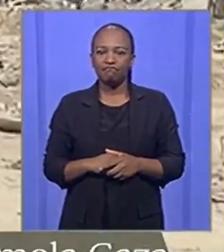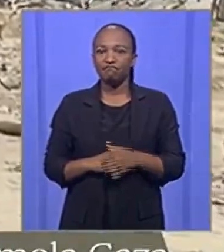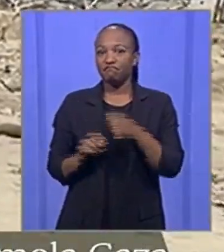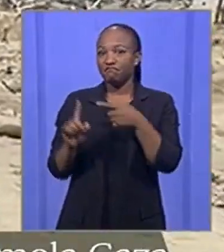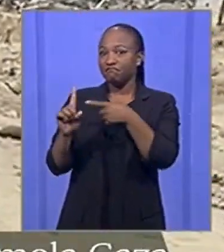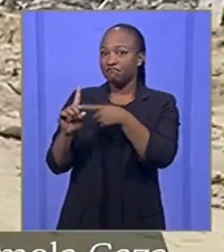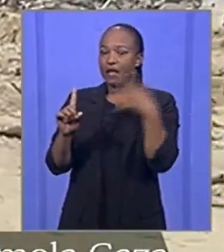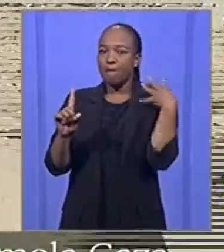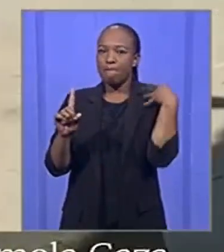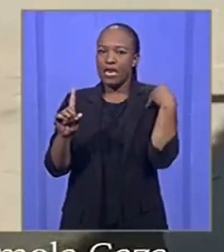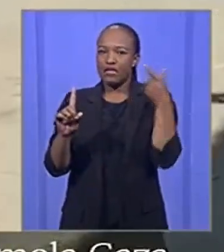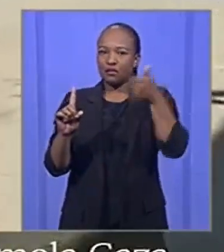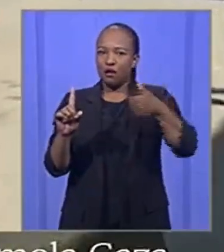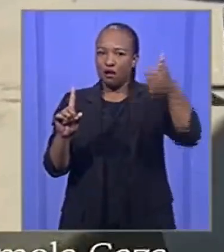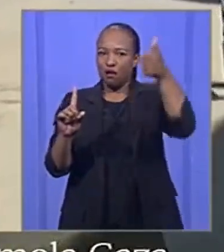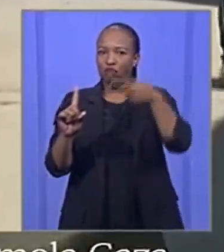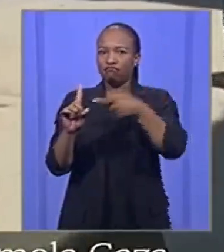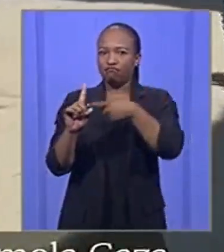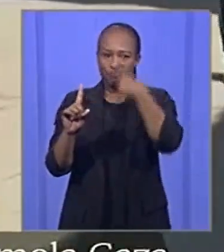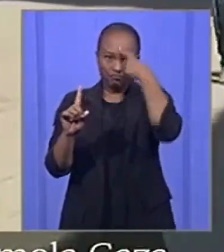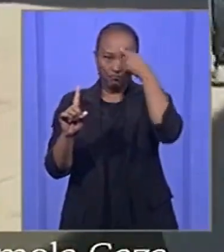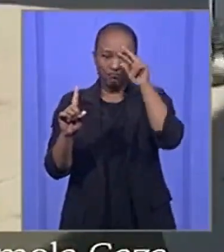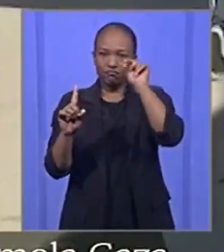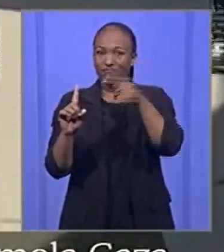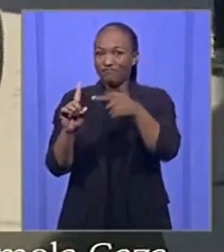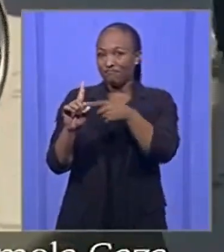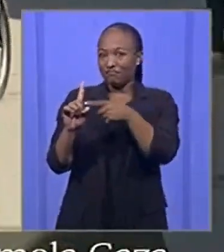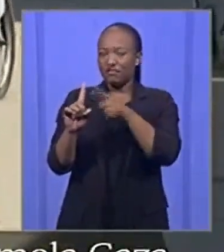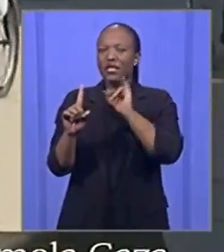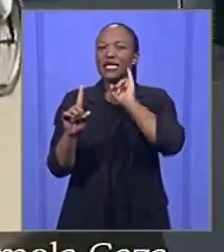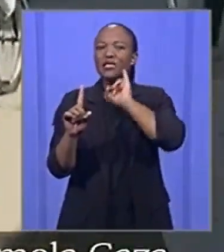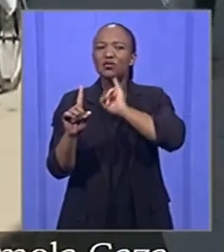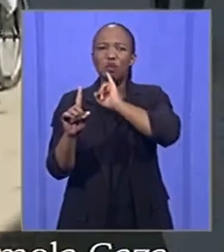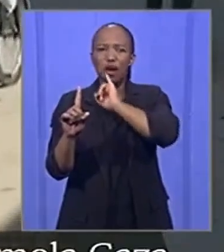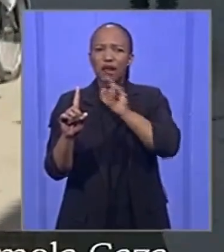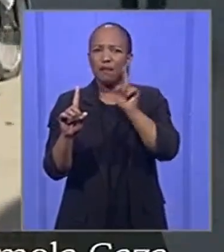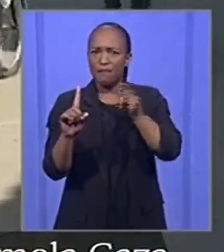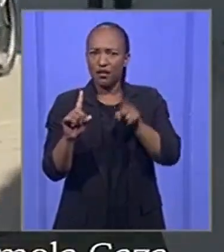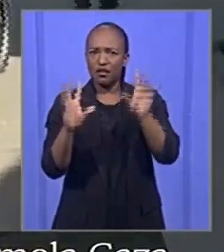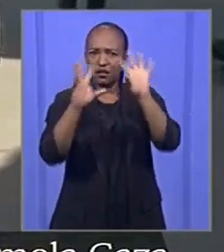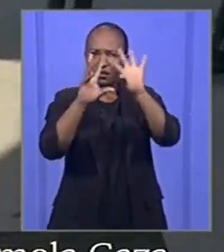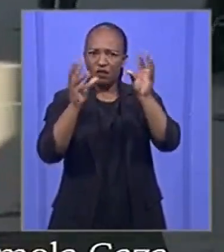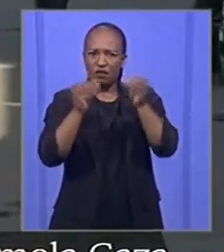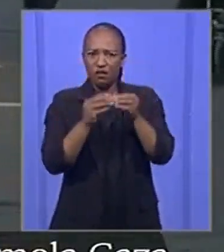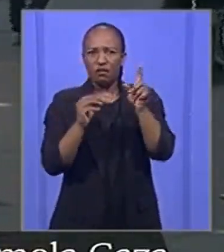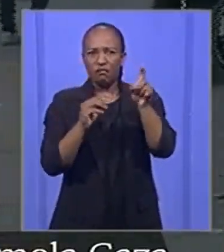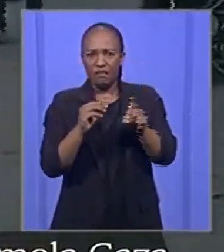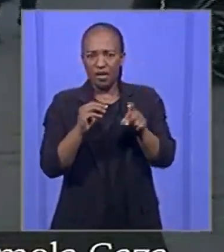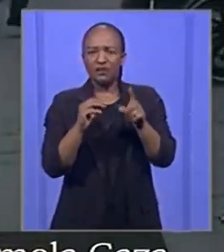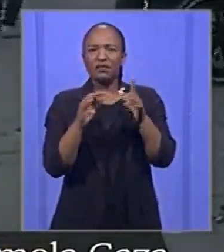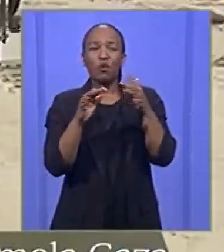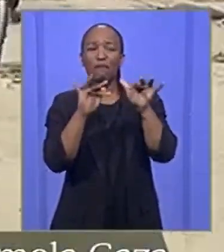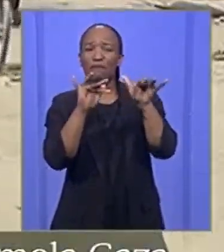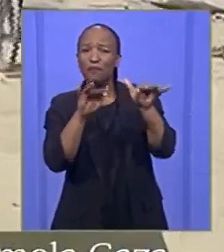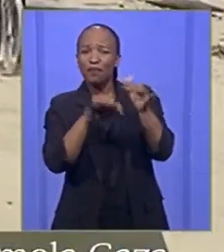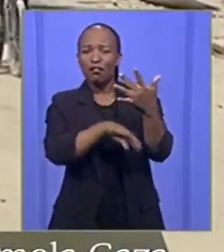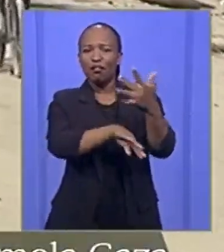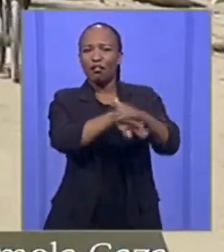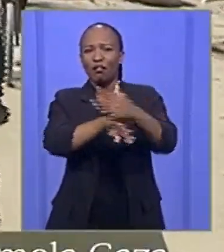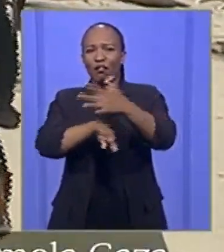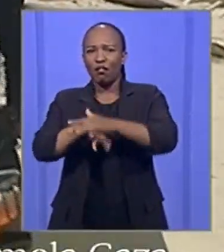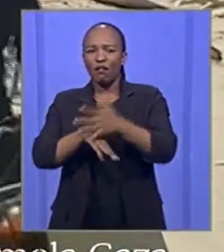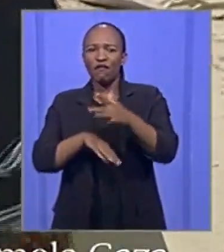Letona Naledi Pando o ipiletsa ho Israele ho qoba ka hohle hore ho be le dipolao tsa bongata nakong